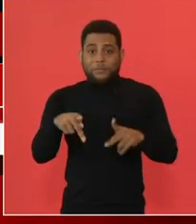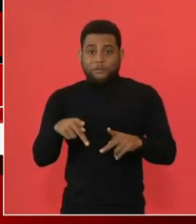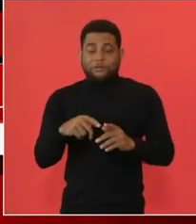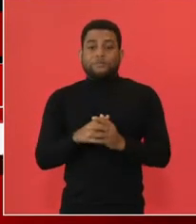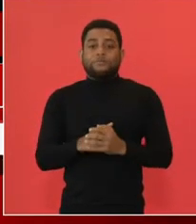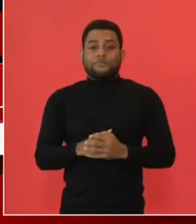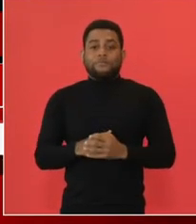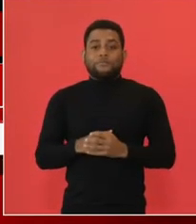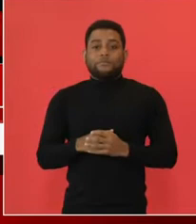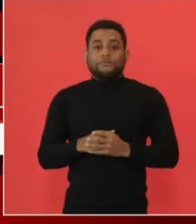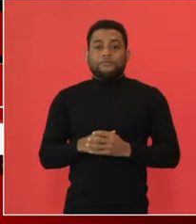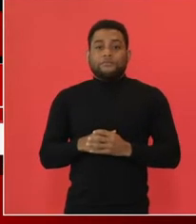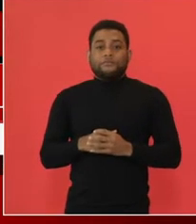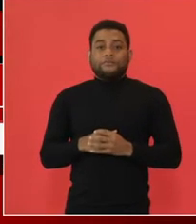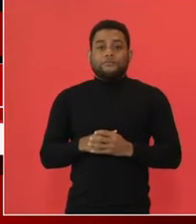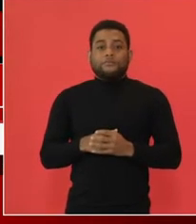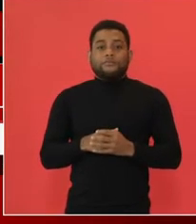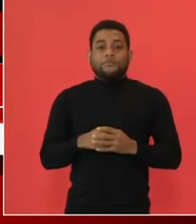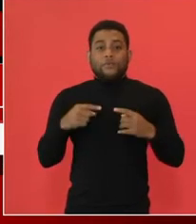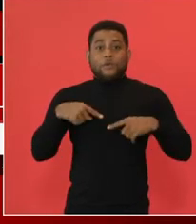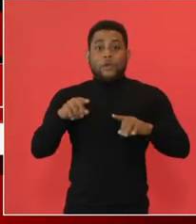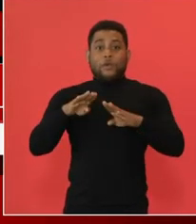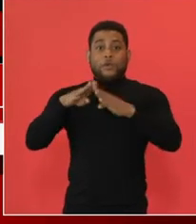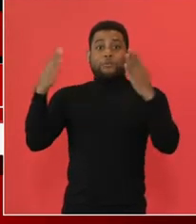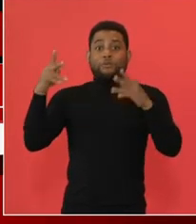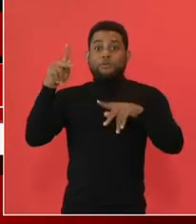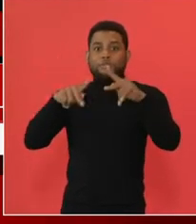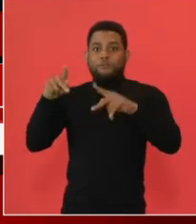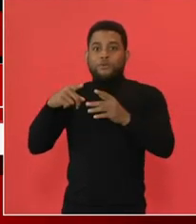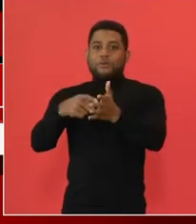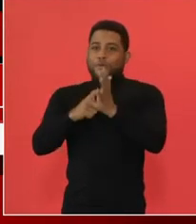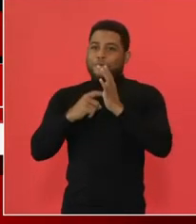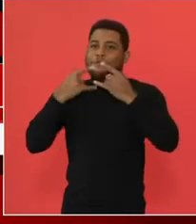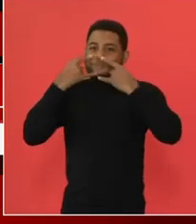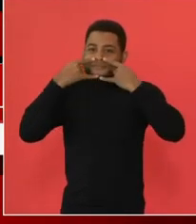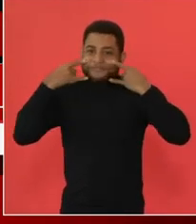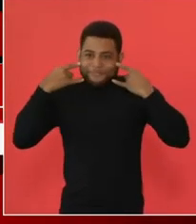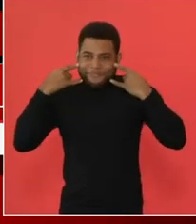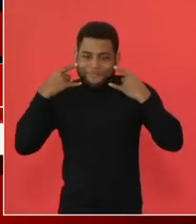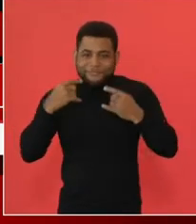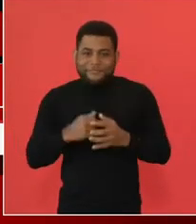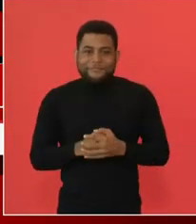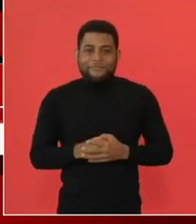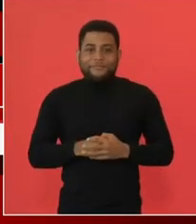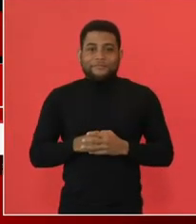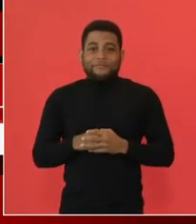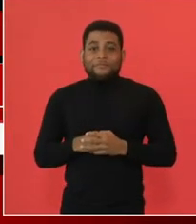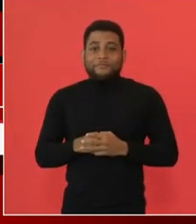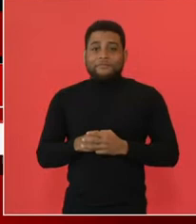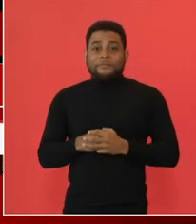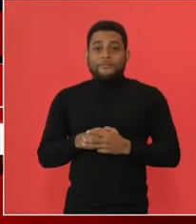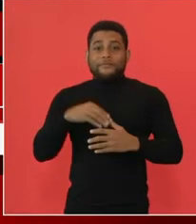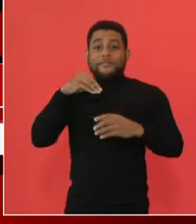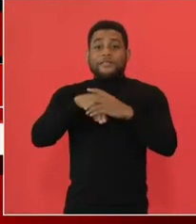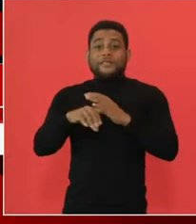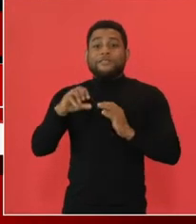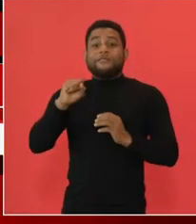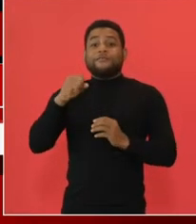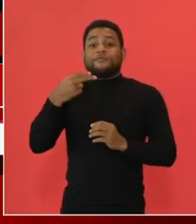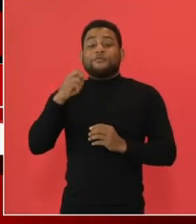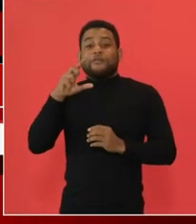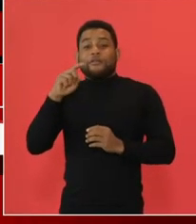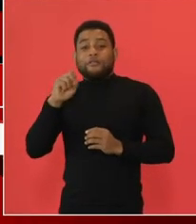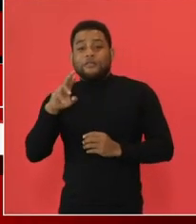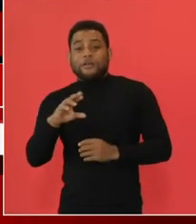service spaces while open to the public, in congregate facilities such as shelters and correctional